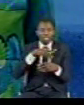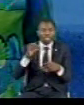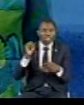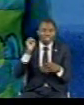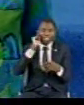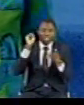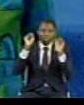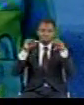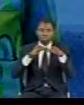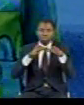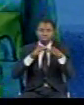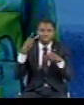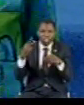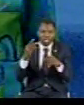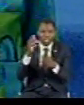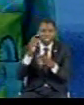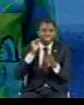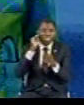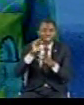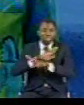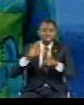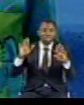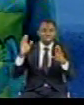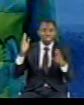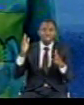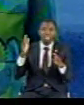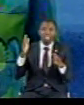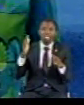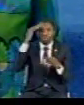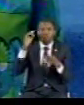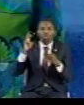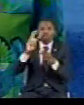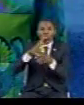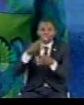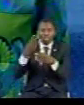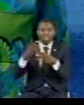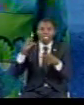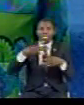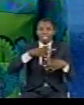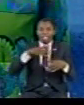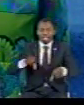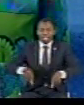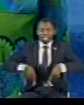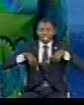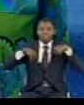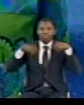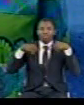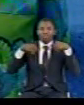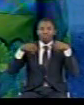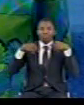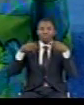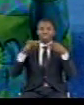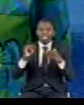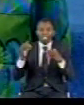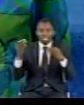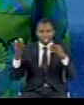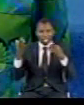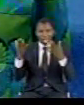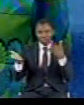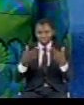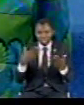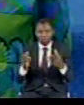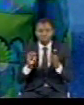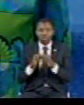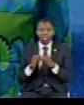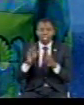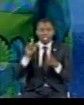anything. She doesn't know if light exists. But after the Taraba Crusade, she started telling me that she can see shadows. I